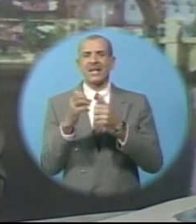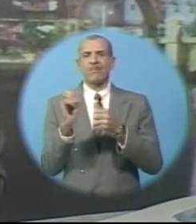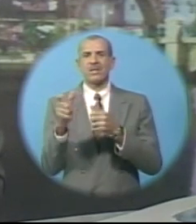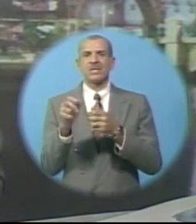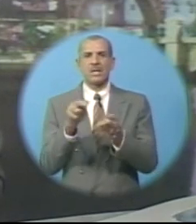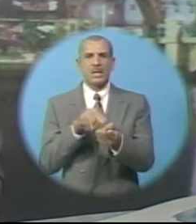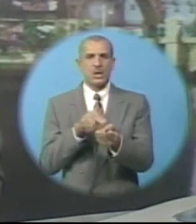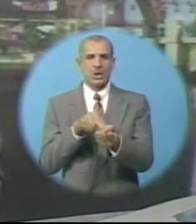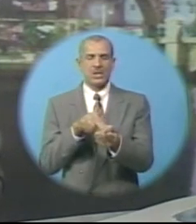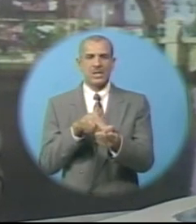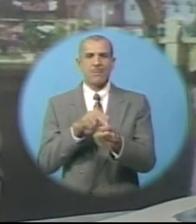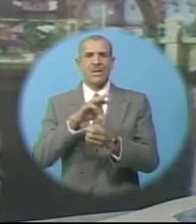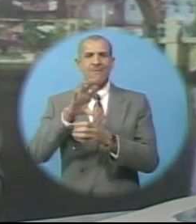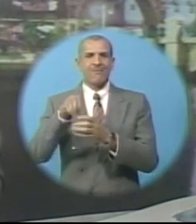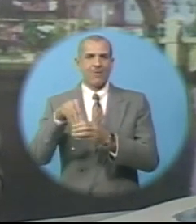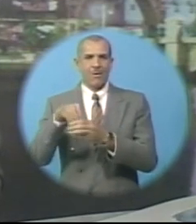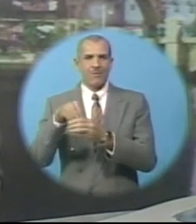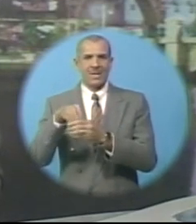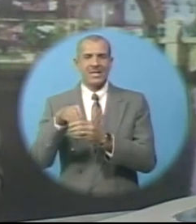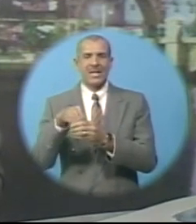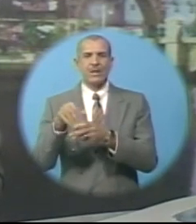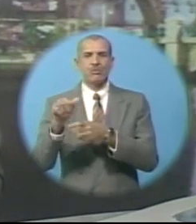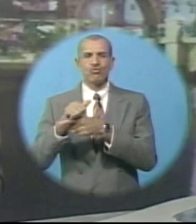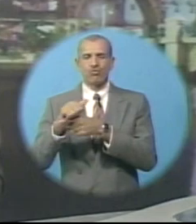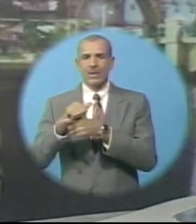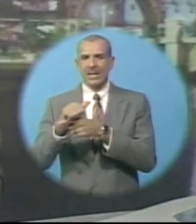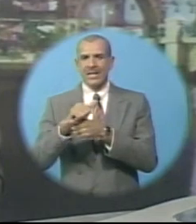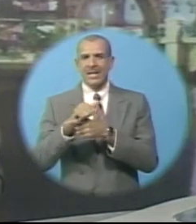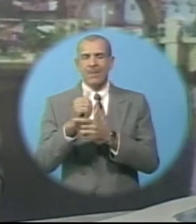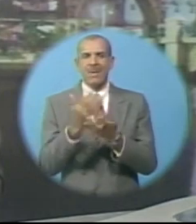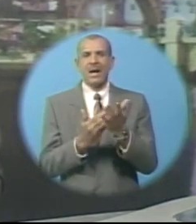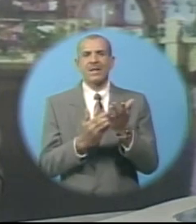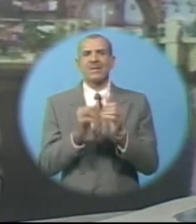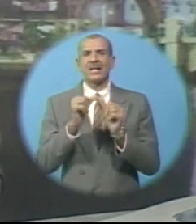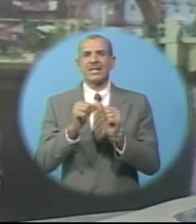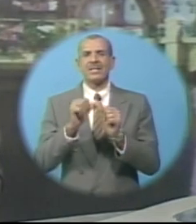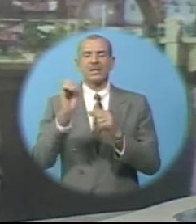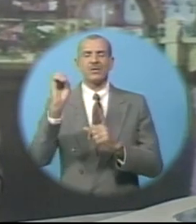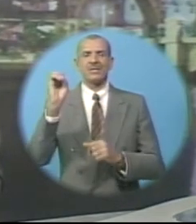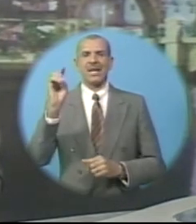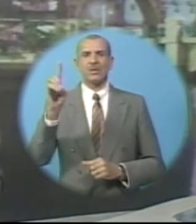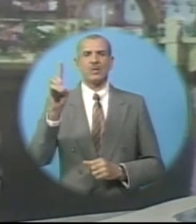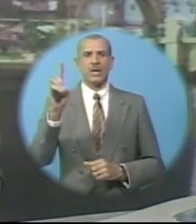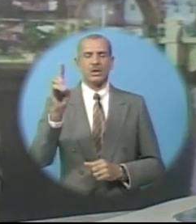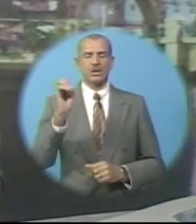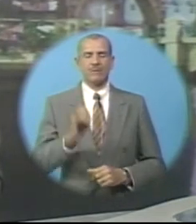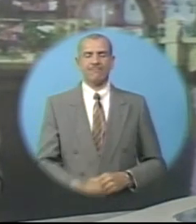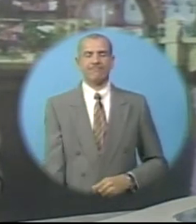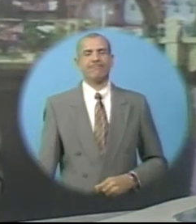nurses who will participate in online training as part of their continuous education.